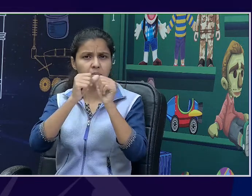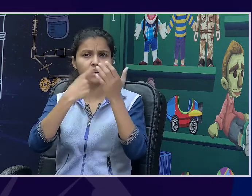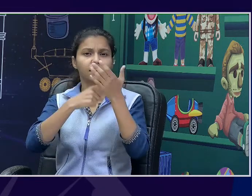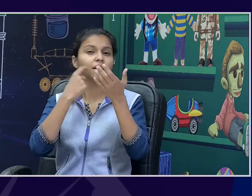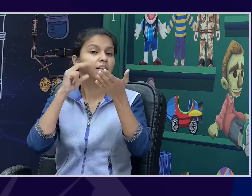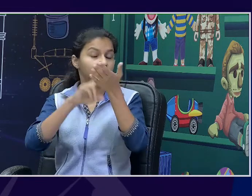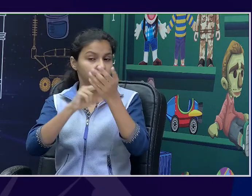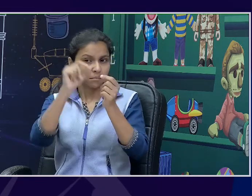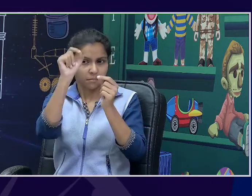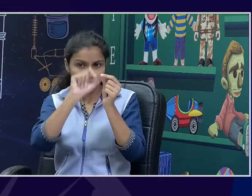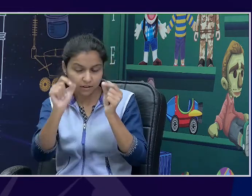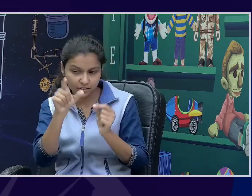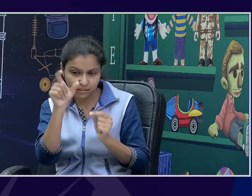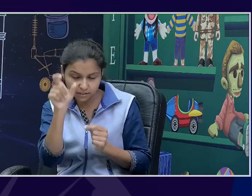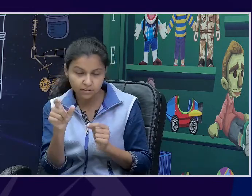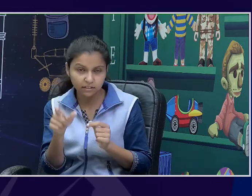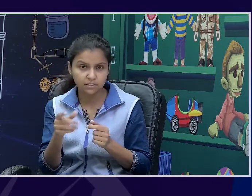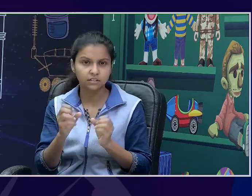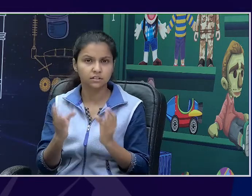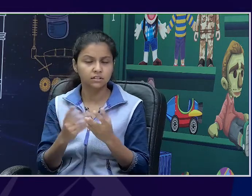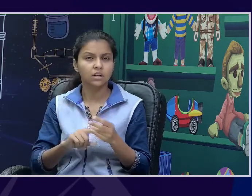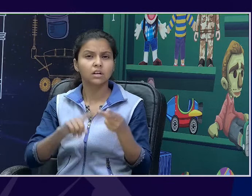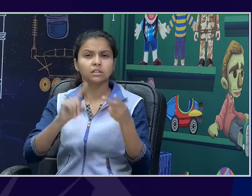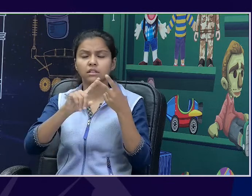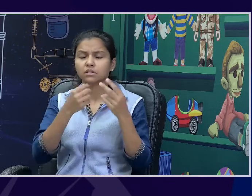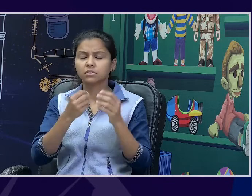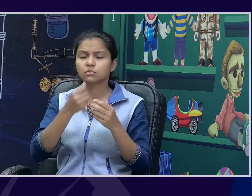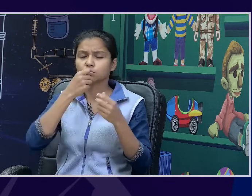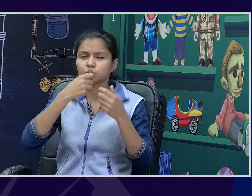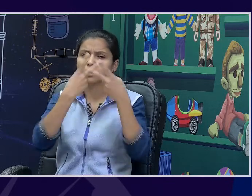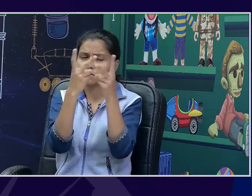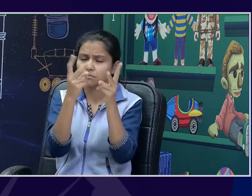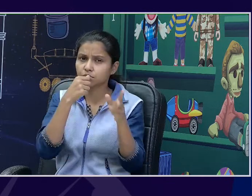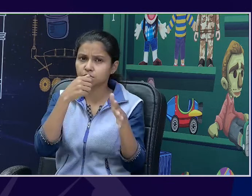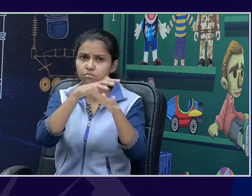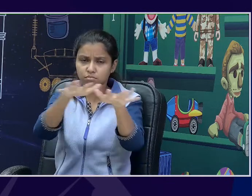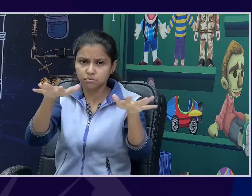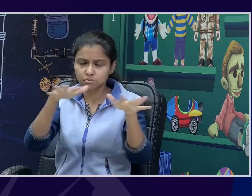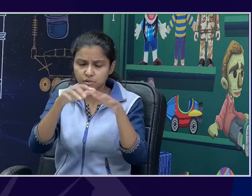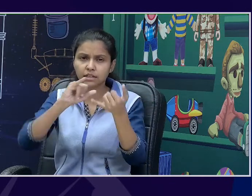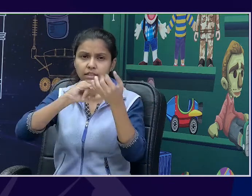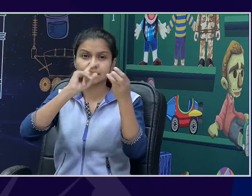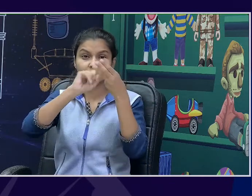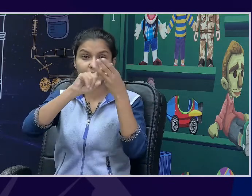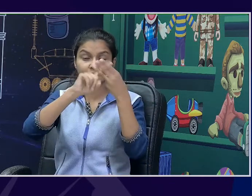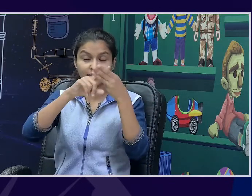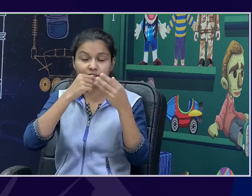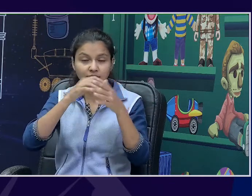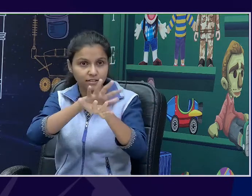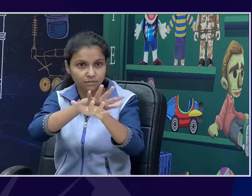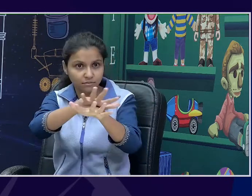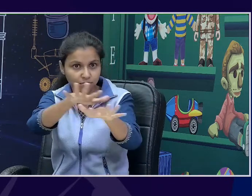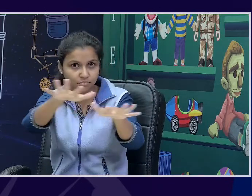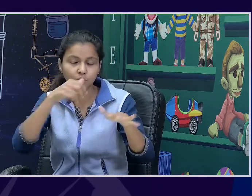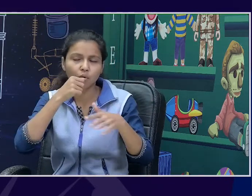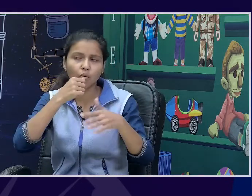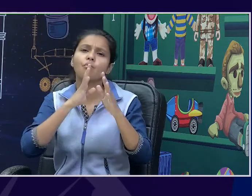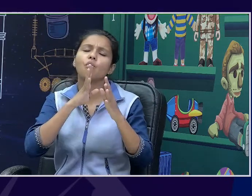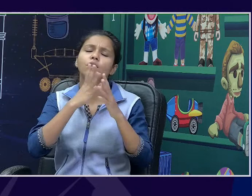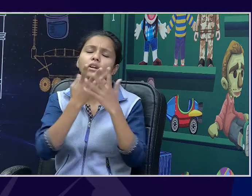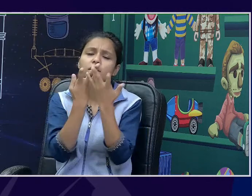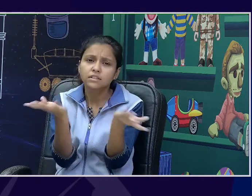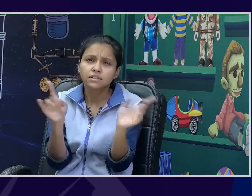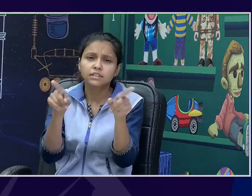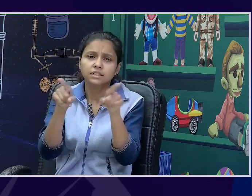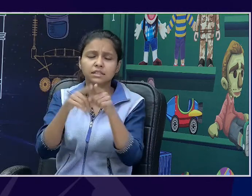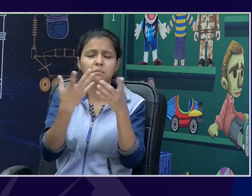he started visiting swimming pools, different types of seas where there are water, there is water, so that